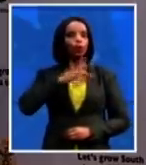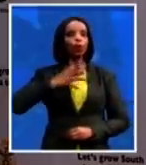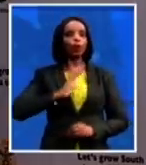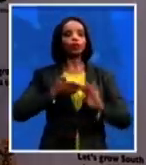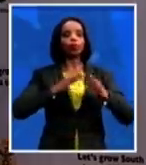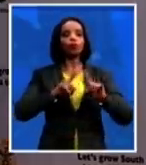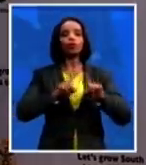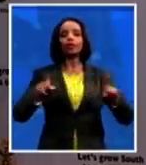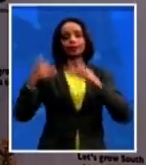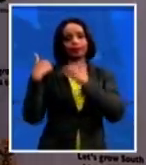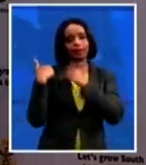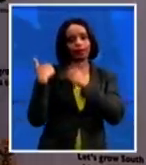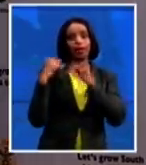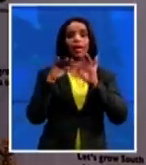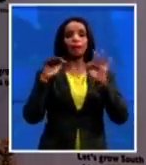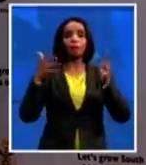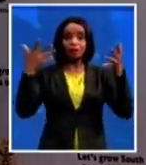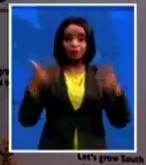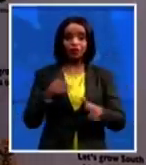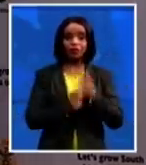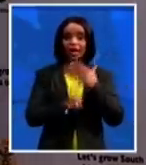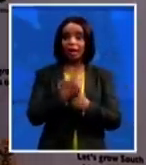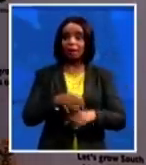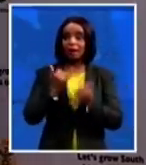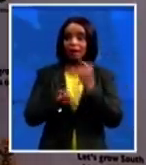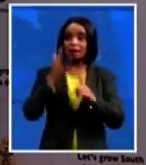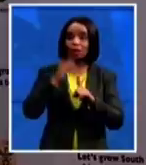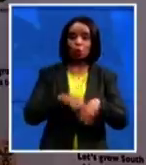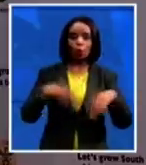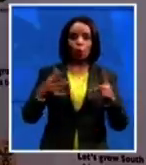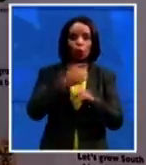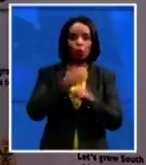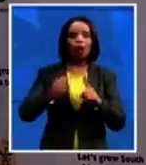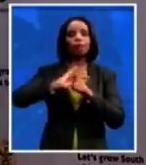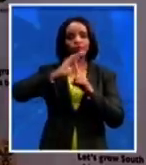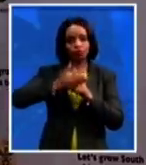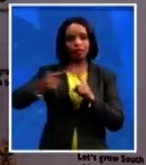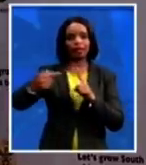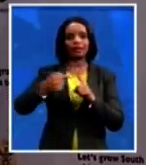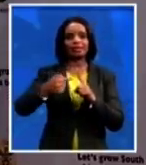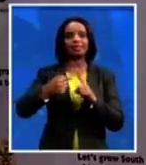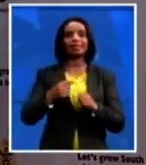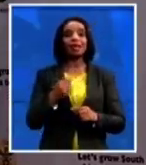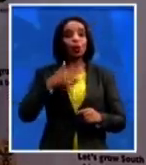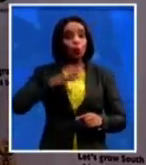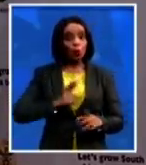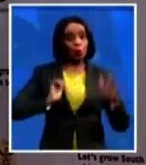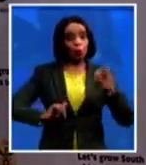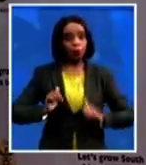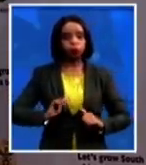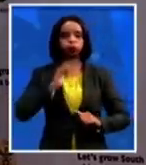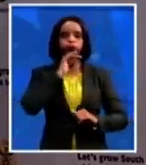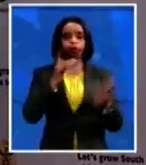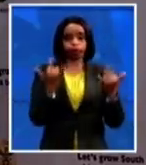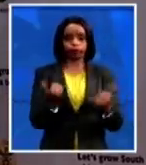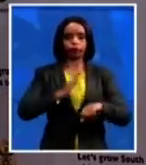It will only change if we all act, and the time to act is now. On the Cabinet decision, ladies and